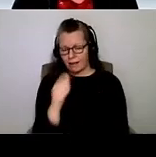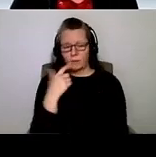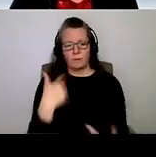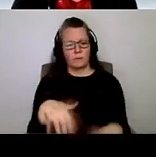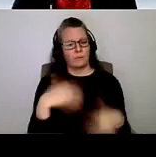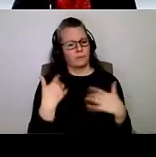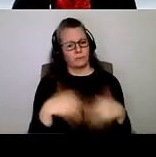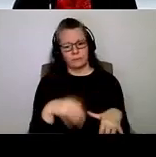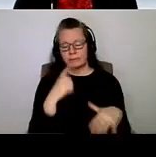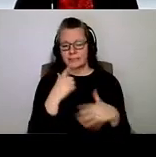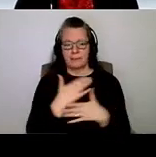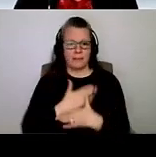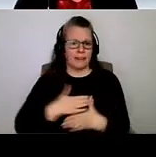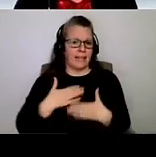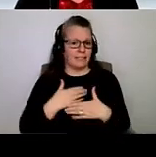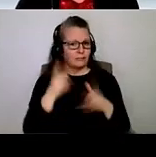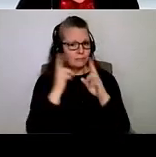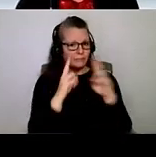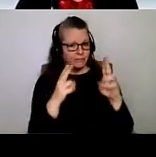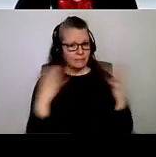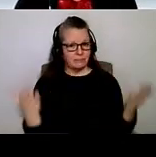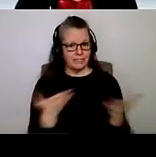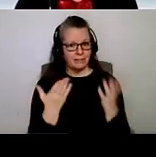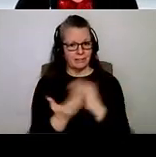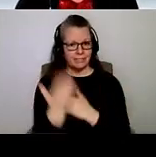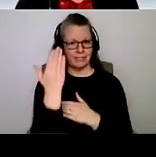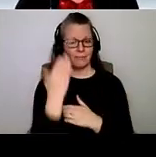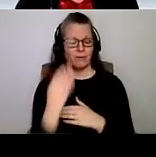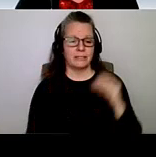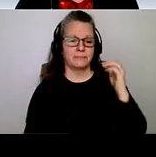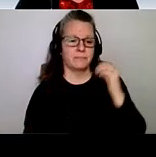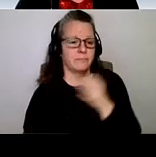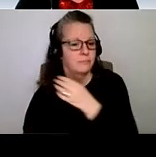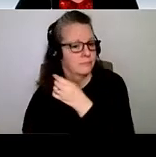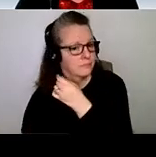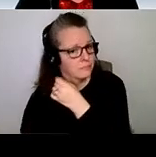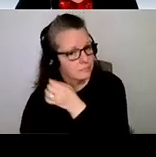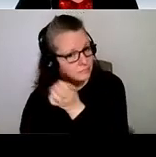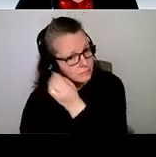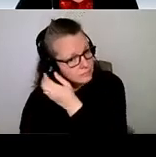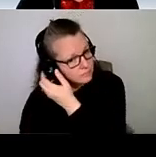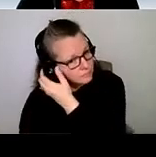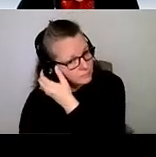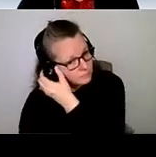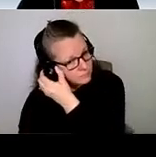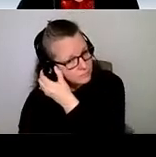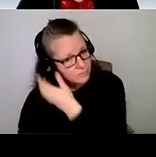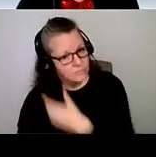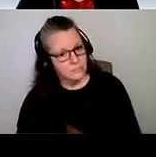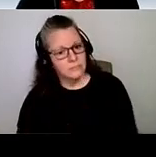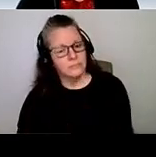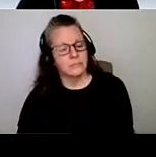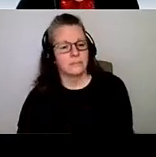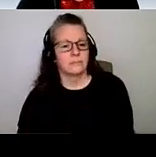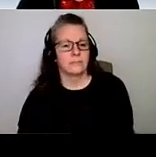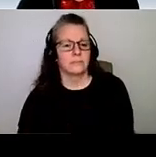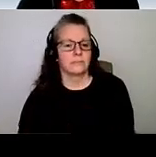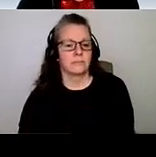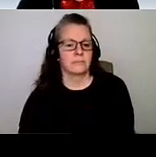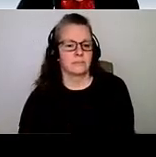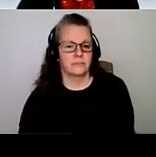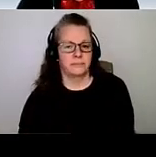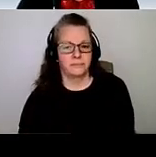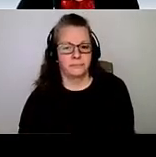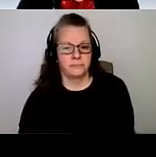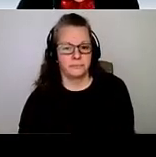a pleasure and privilege to be here with you this morning and to hear about what Denver Health is doing in this area. Thanks